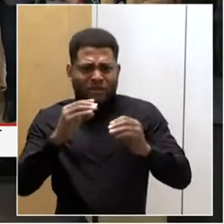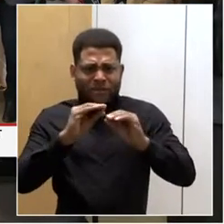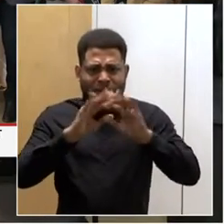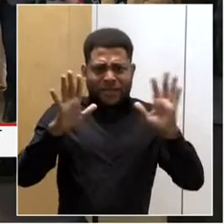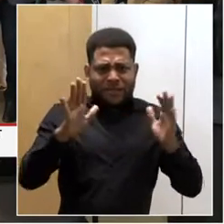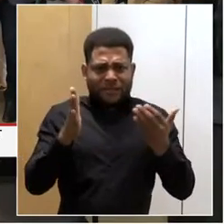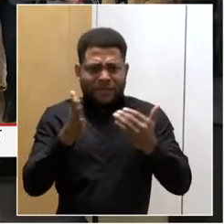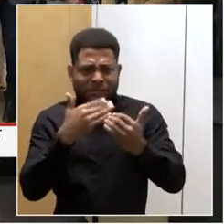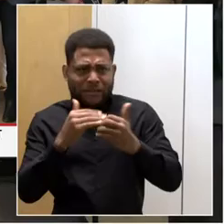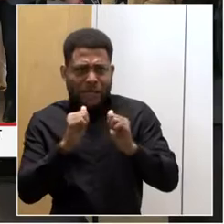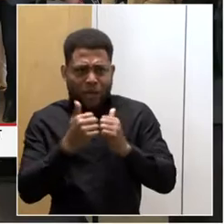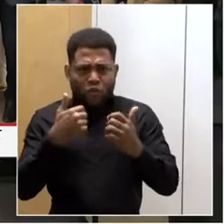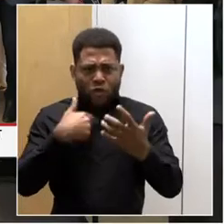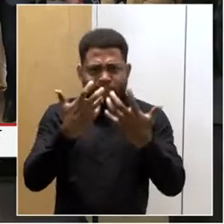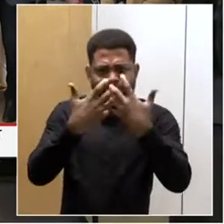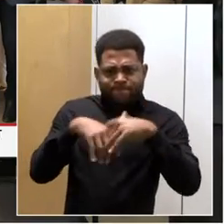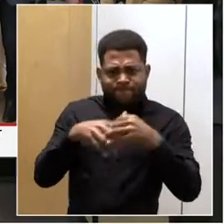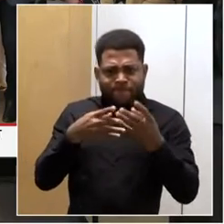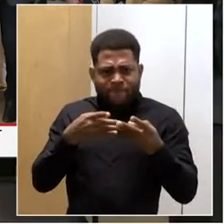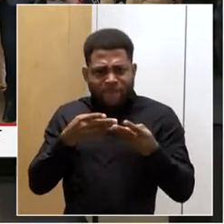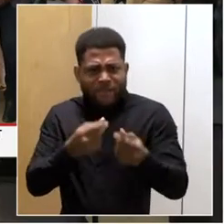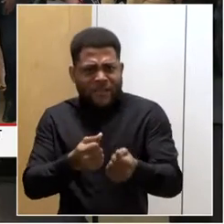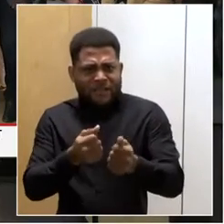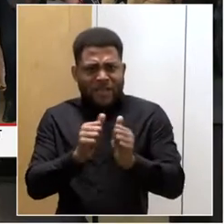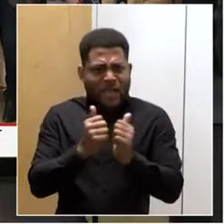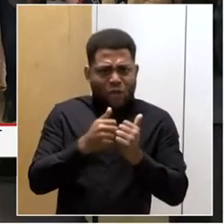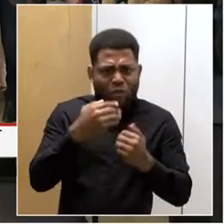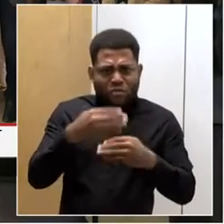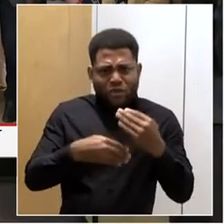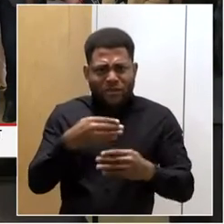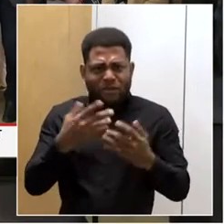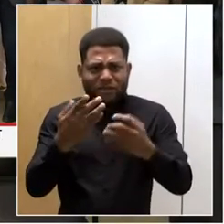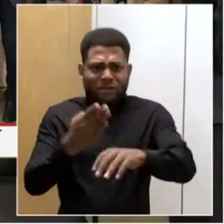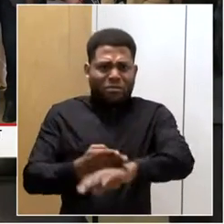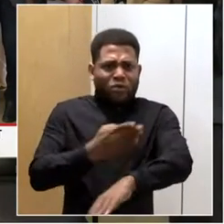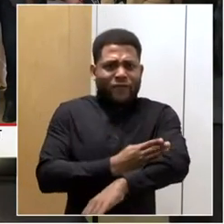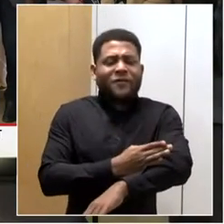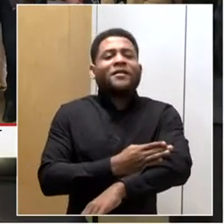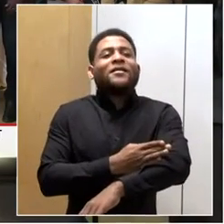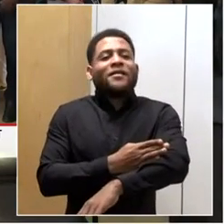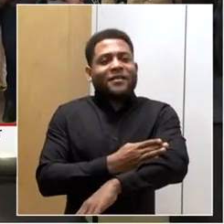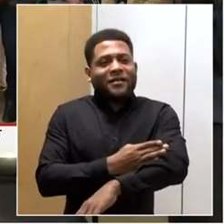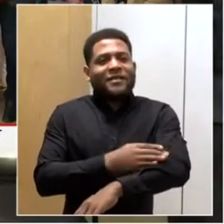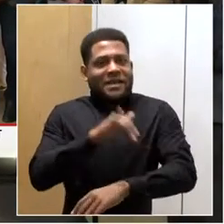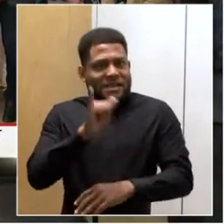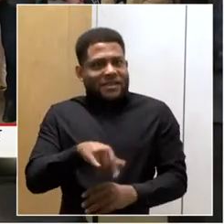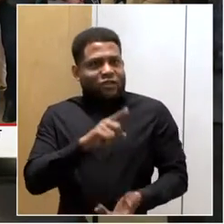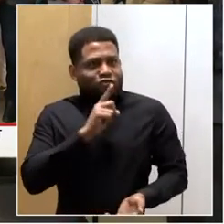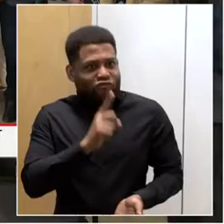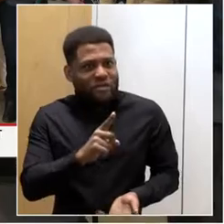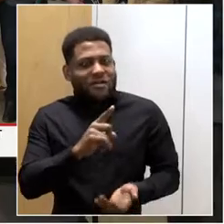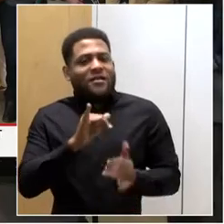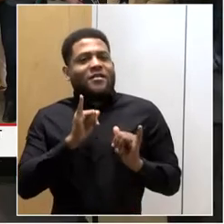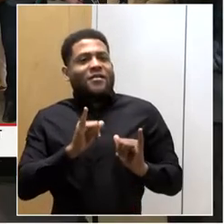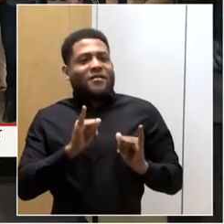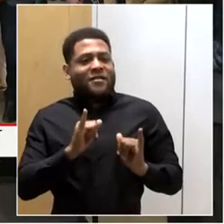it faster. And so that event for us really became the inspiration in some ways